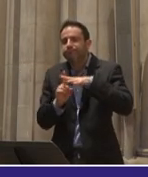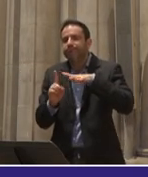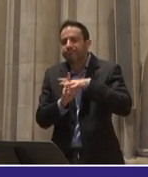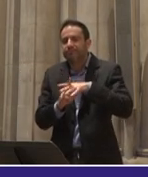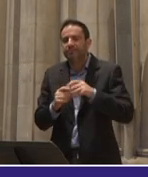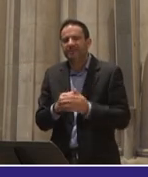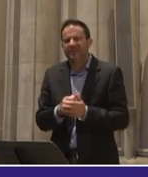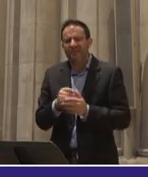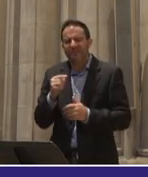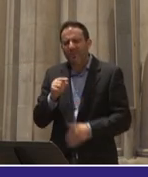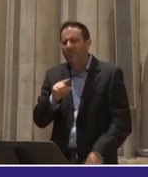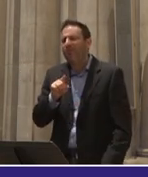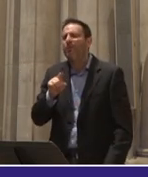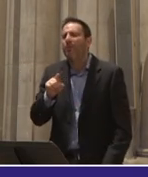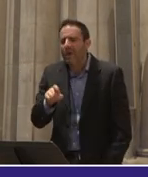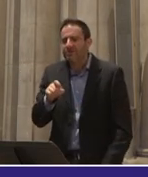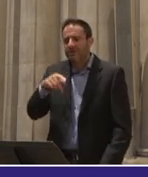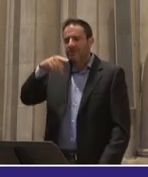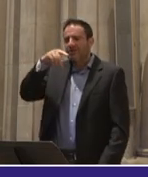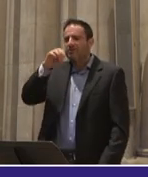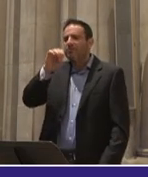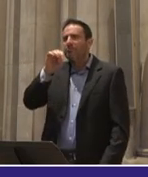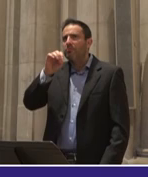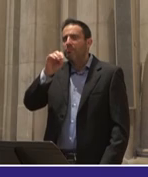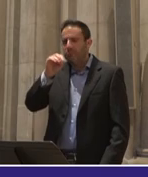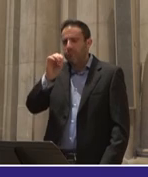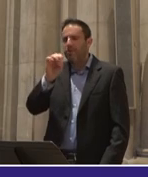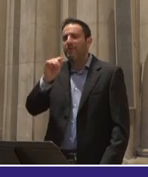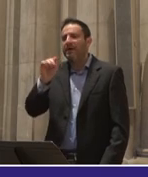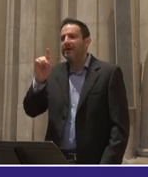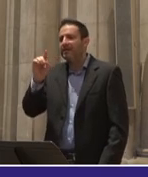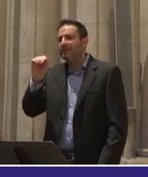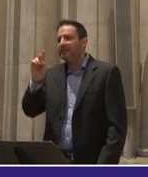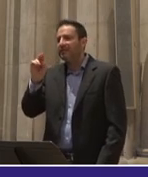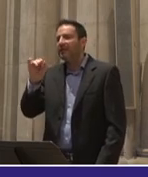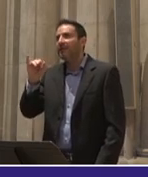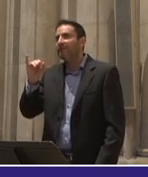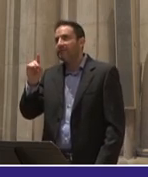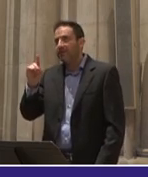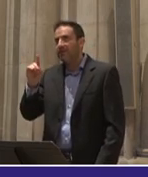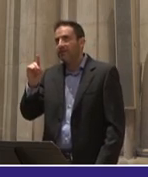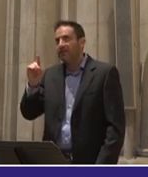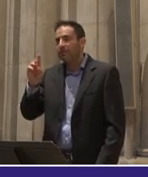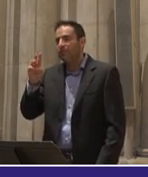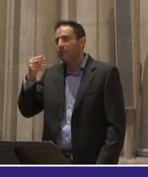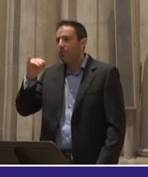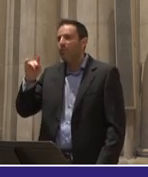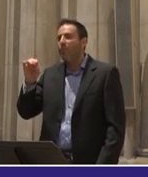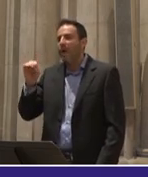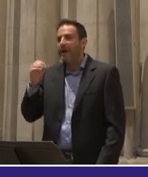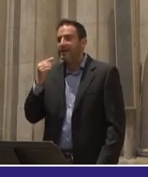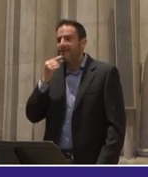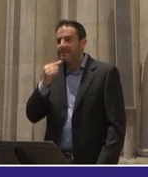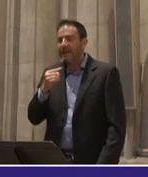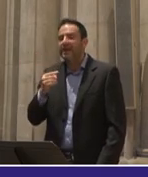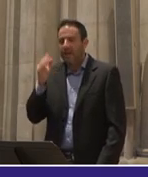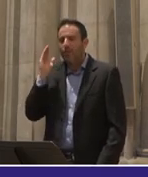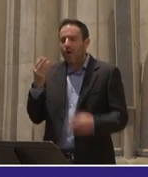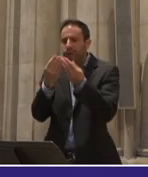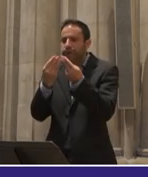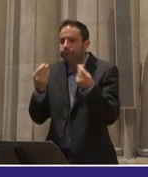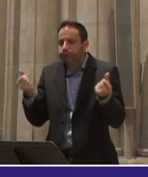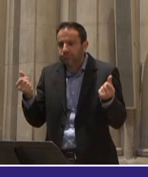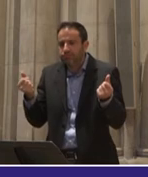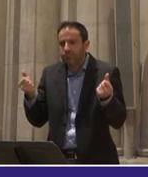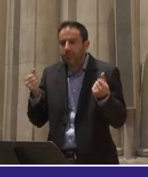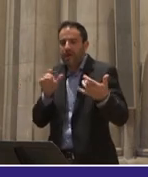they are the questions, as the poet David White suggests, that have no right to go away, for they have to do